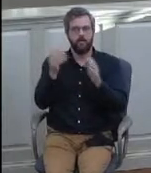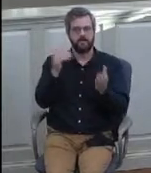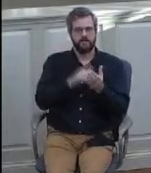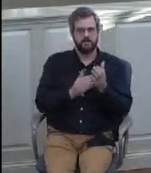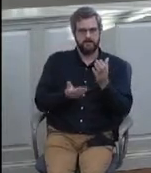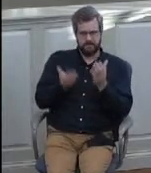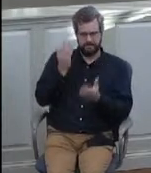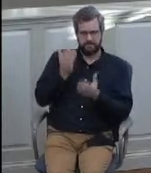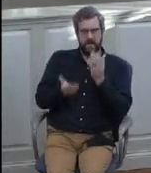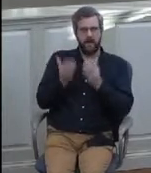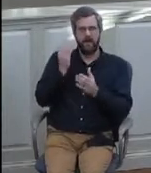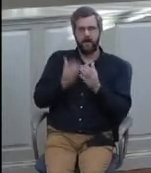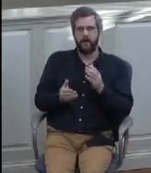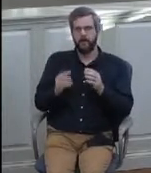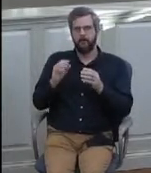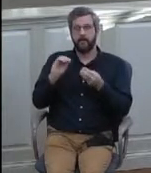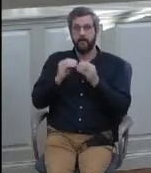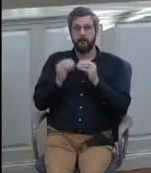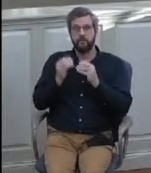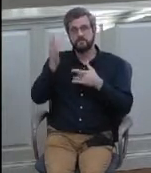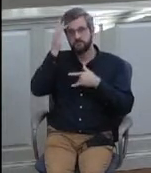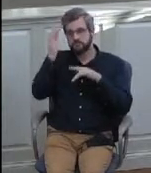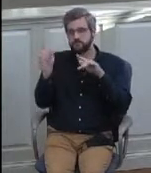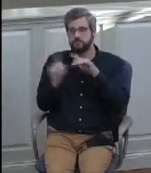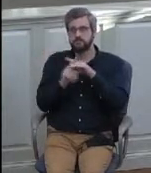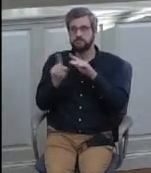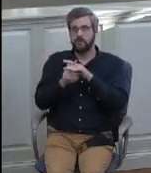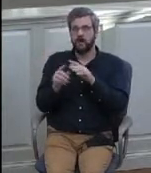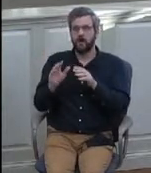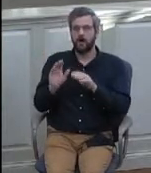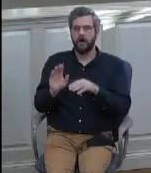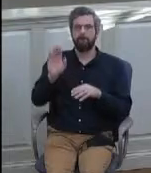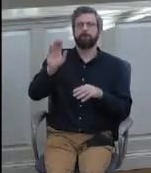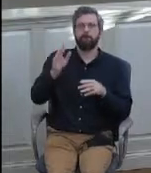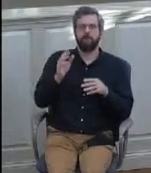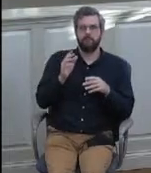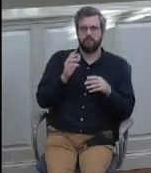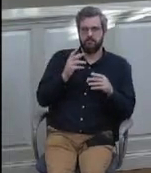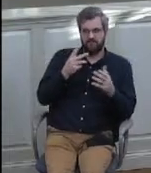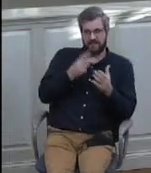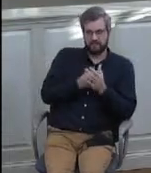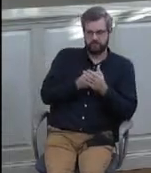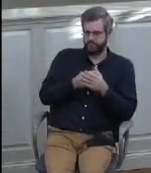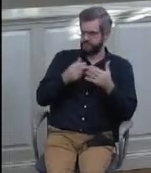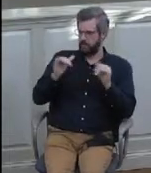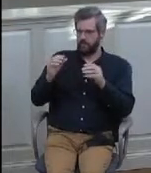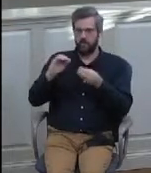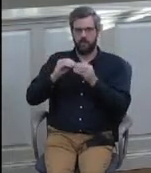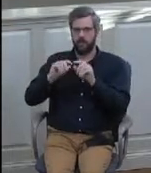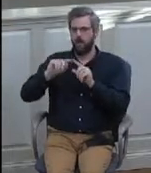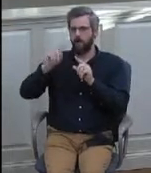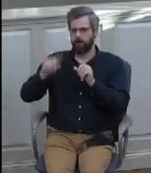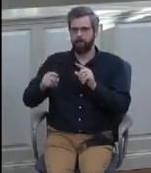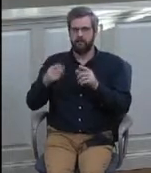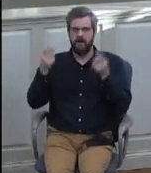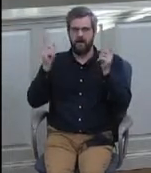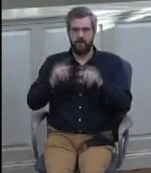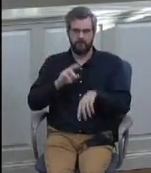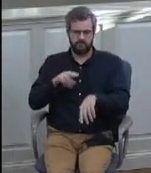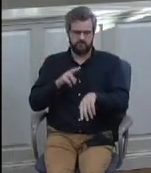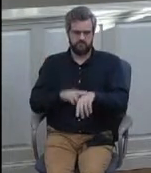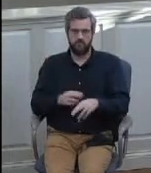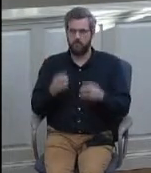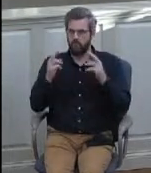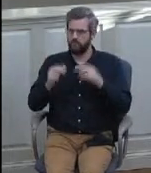maybe there'll be a bump in those cases again, even with the vaccines going. I think it just seems a little natural that that'll happen, but hopefully